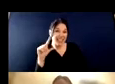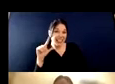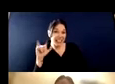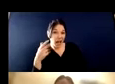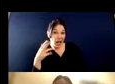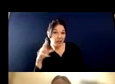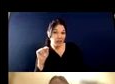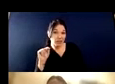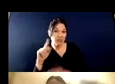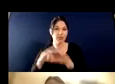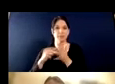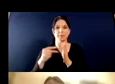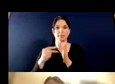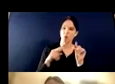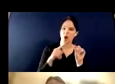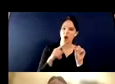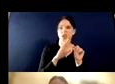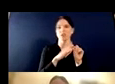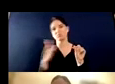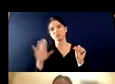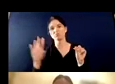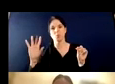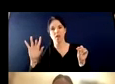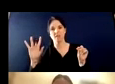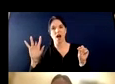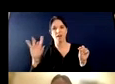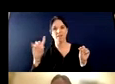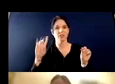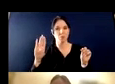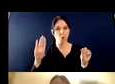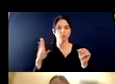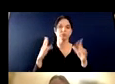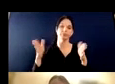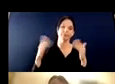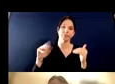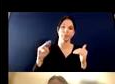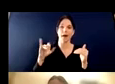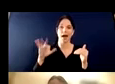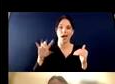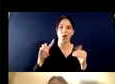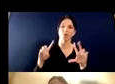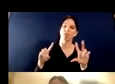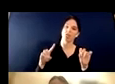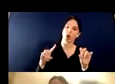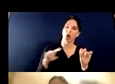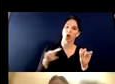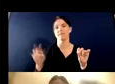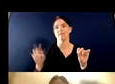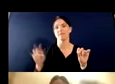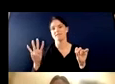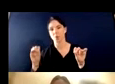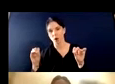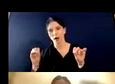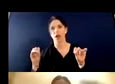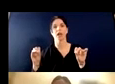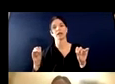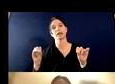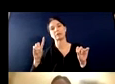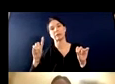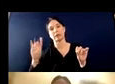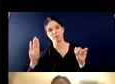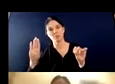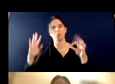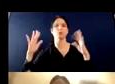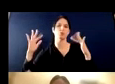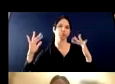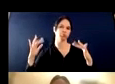sounds between 20 and 25 decibels, mild 30 to 40 decibels, et cetera, et cetera.